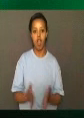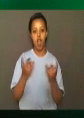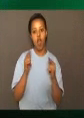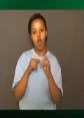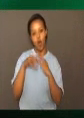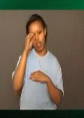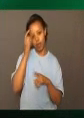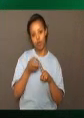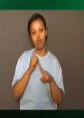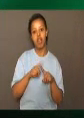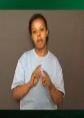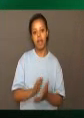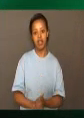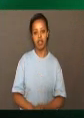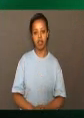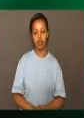Let's get back to our lesson.